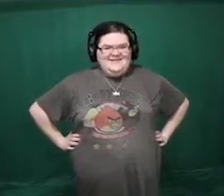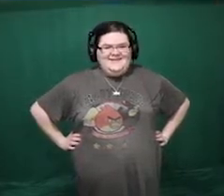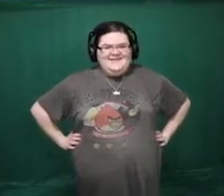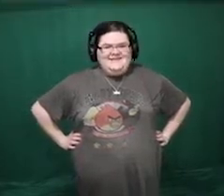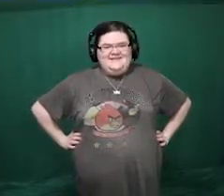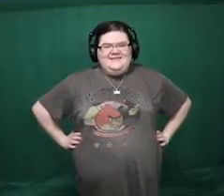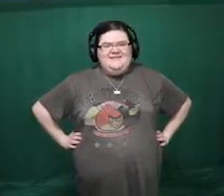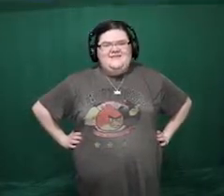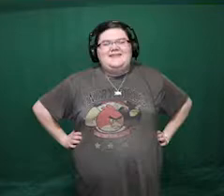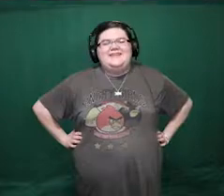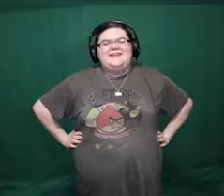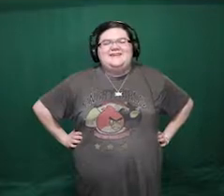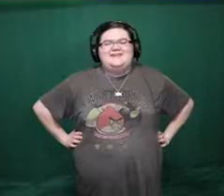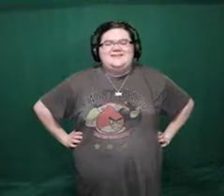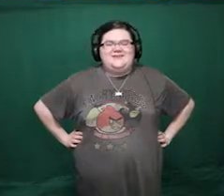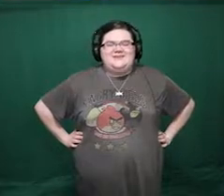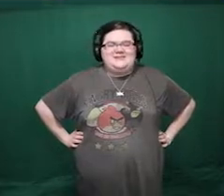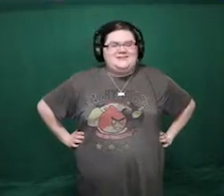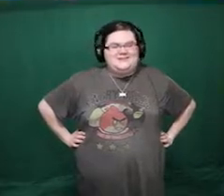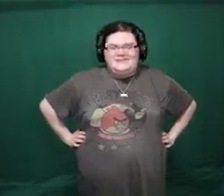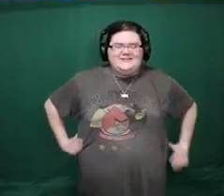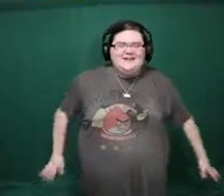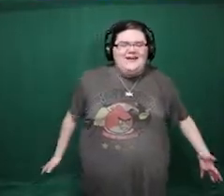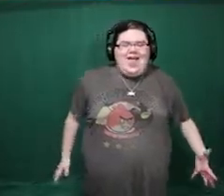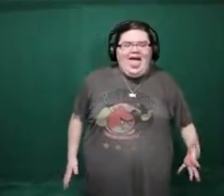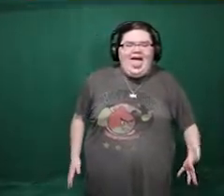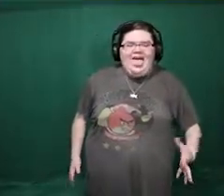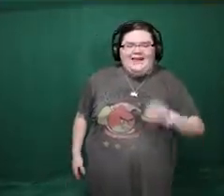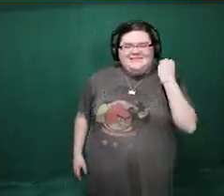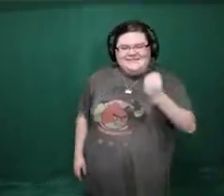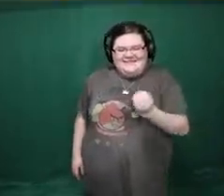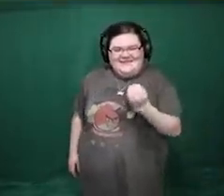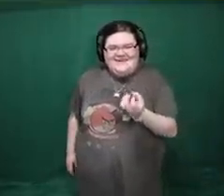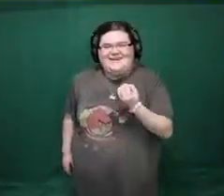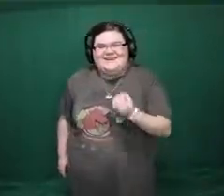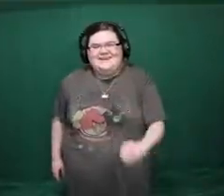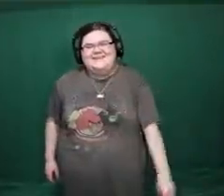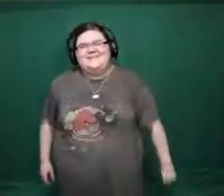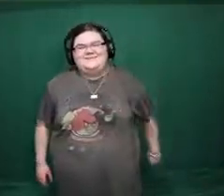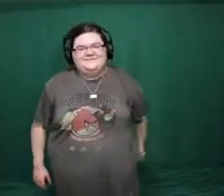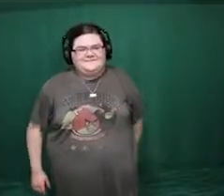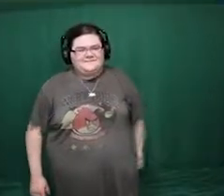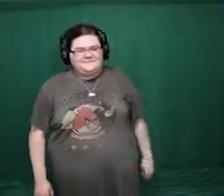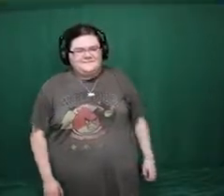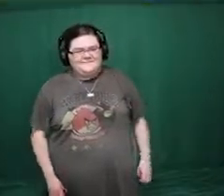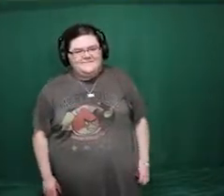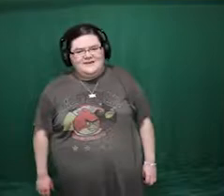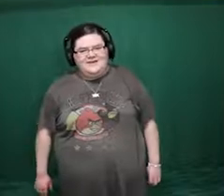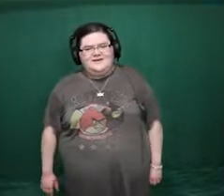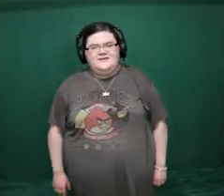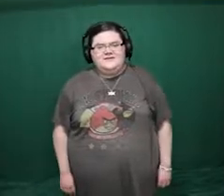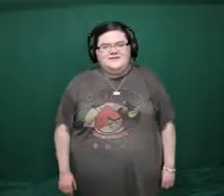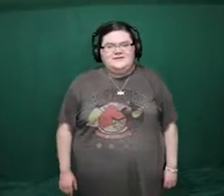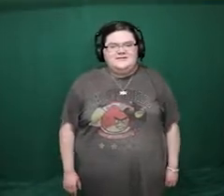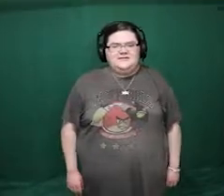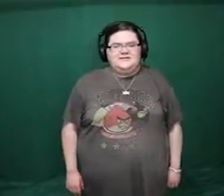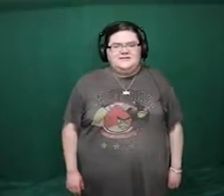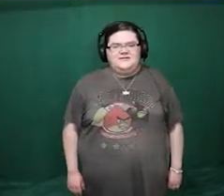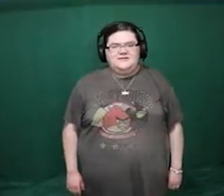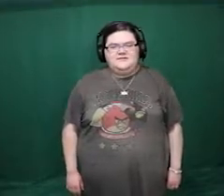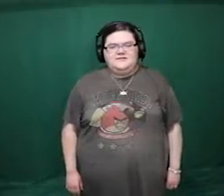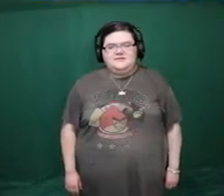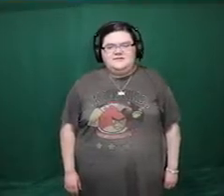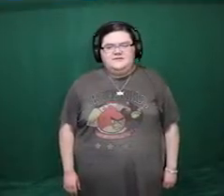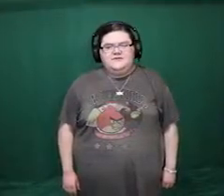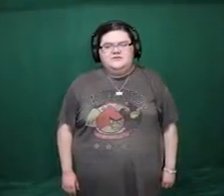god, Savage. No, Ethan. What happens if you never give up? We need it to come down. It's not coming down. I'm not giving up. I'm